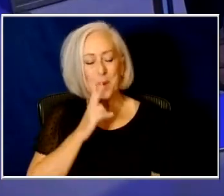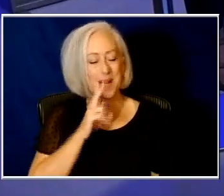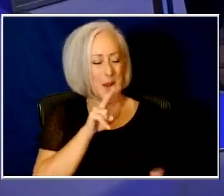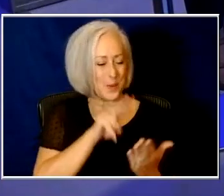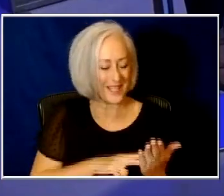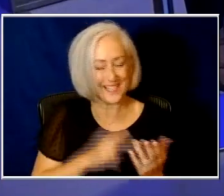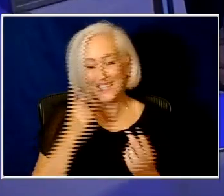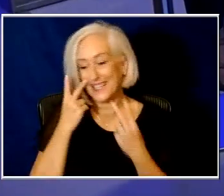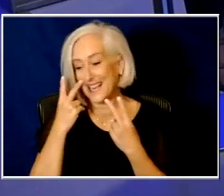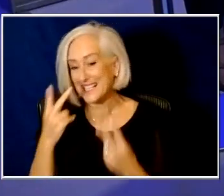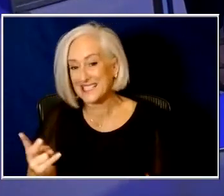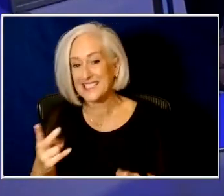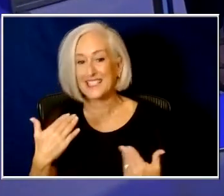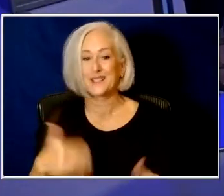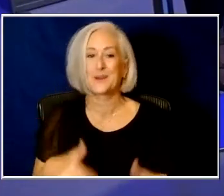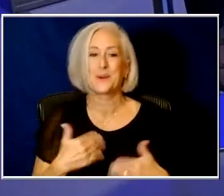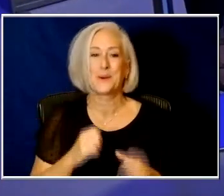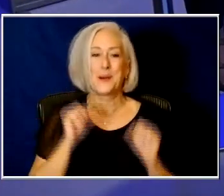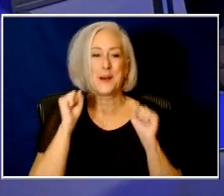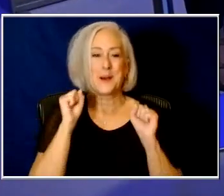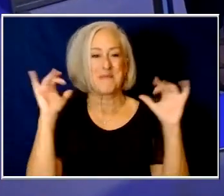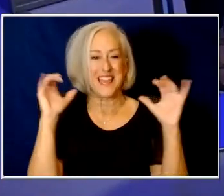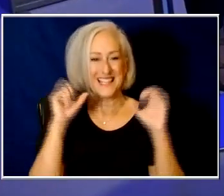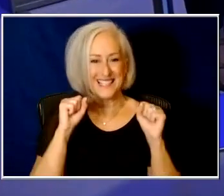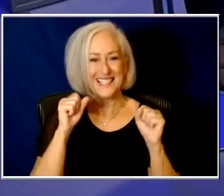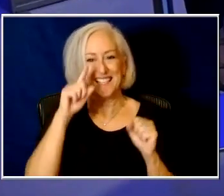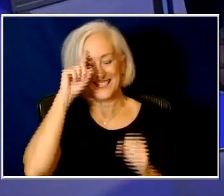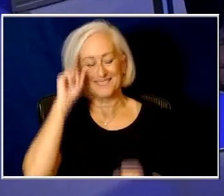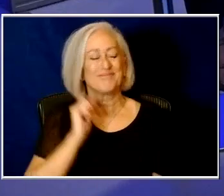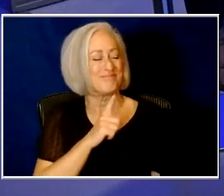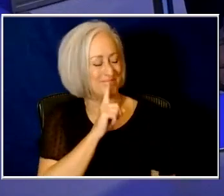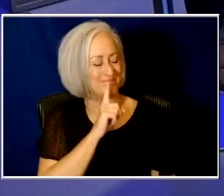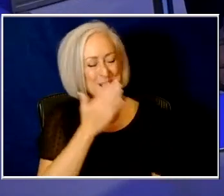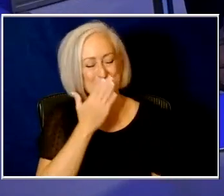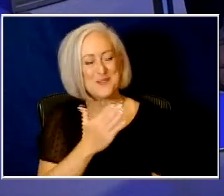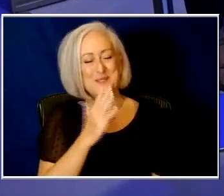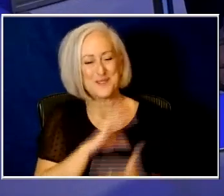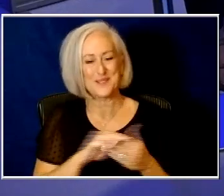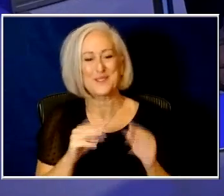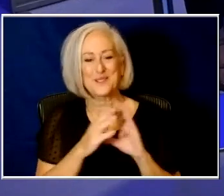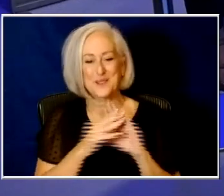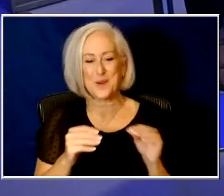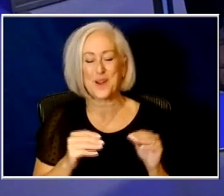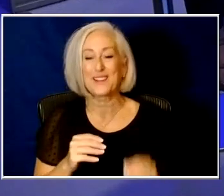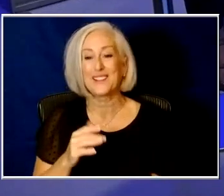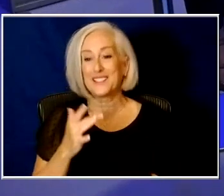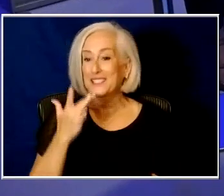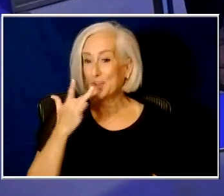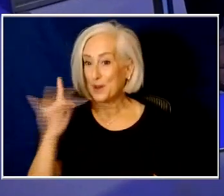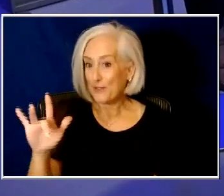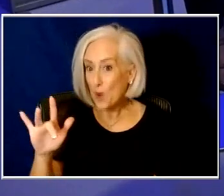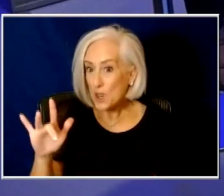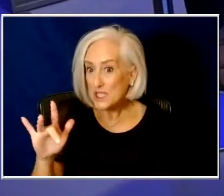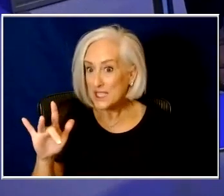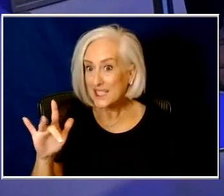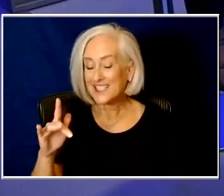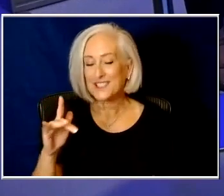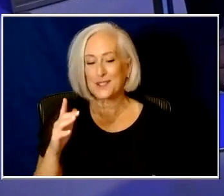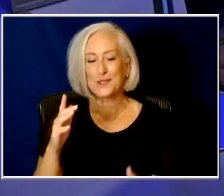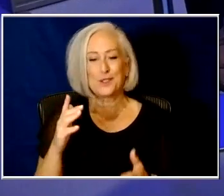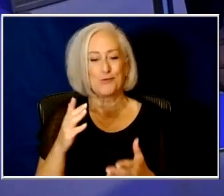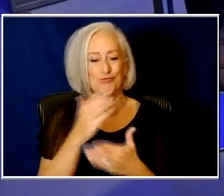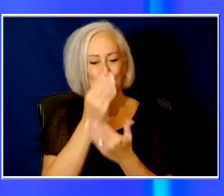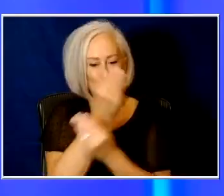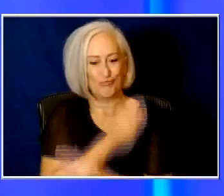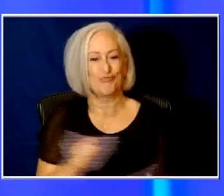that's an amazing That is an amazing story yeah. for sure, and we are fortunate many times to share these stories like that for